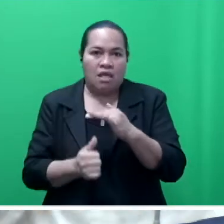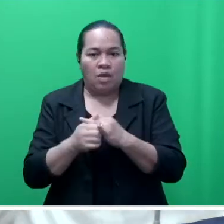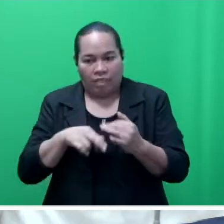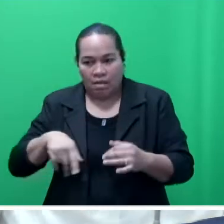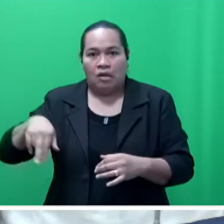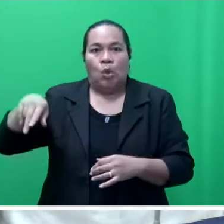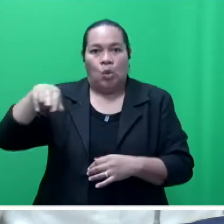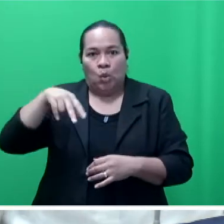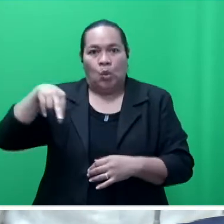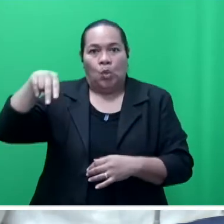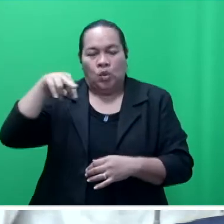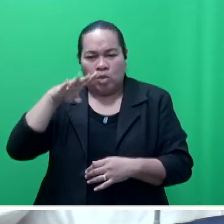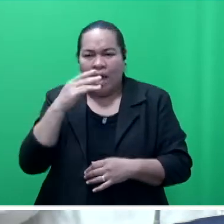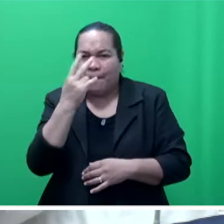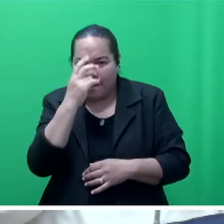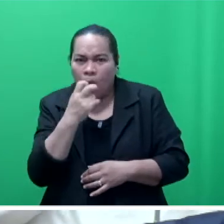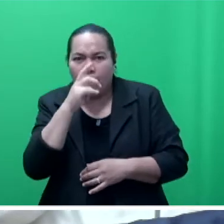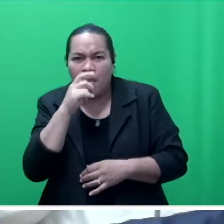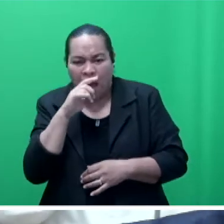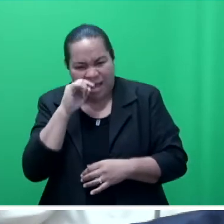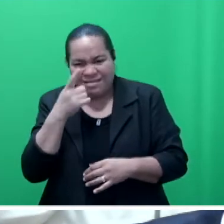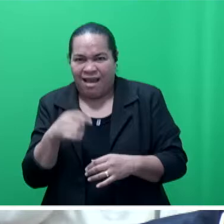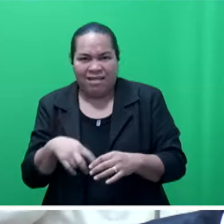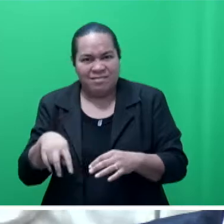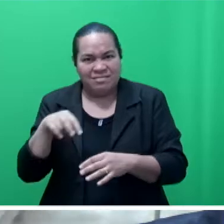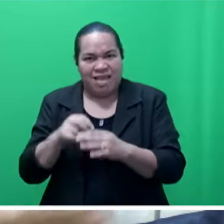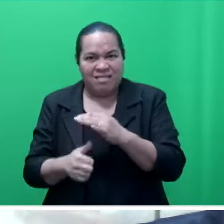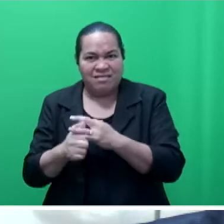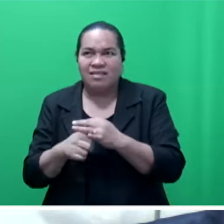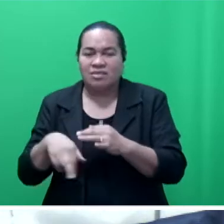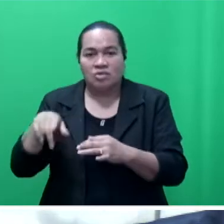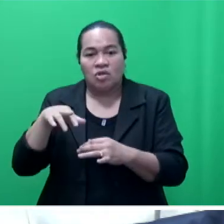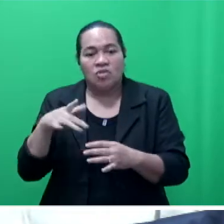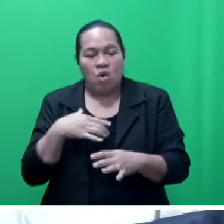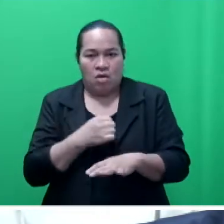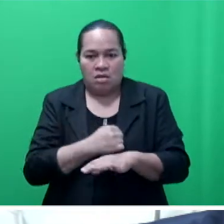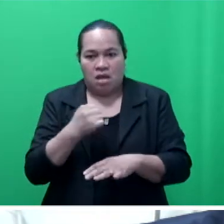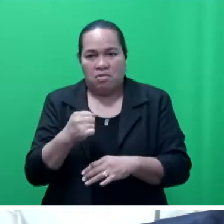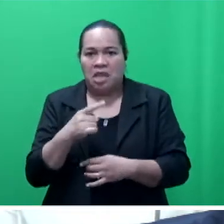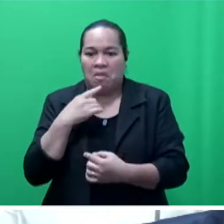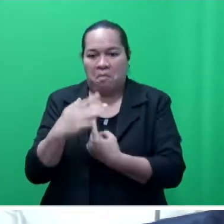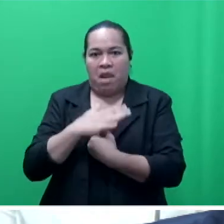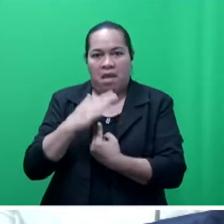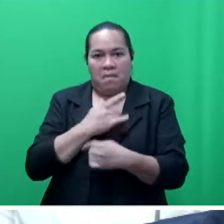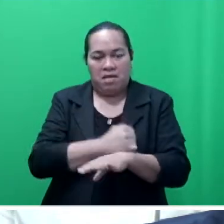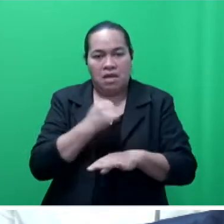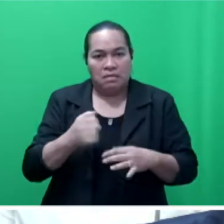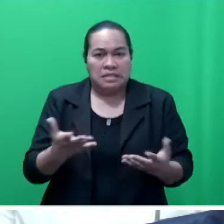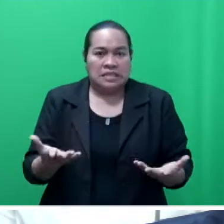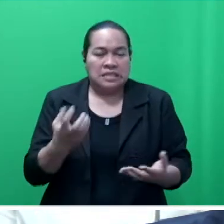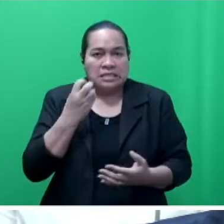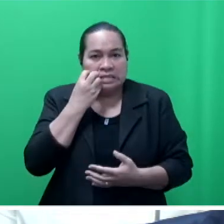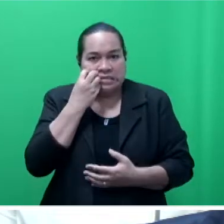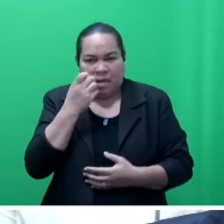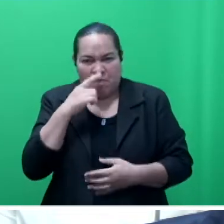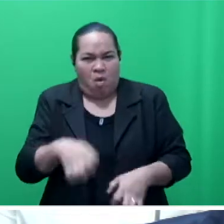climb upstairs. We have elderly people who can't access the offices. So government obviously cops the blame for that. We don't have enough waiting rooms.